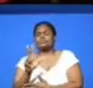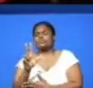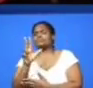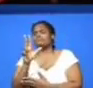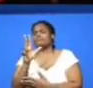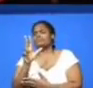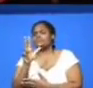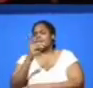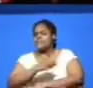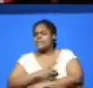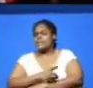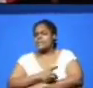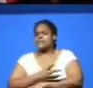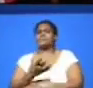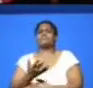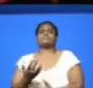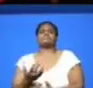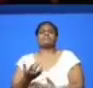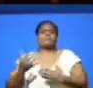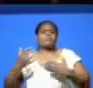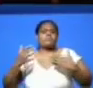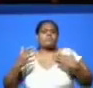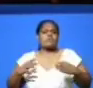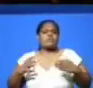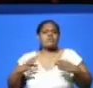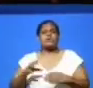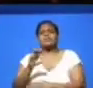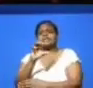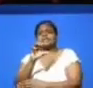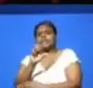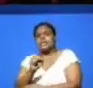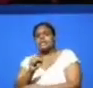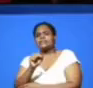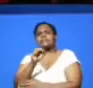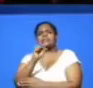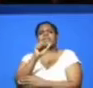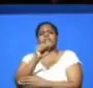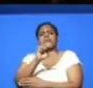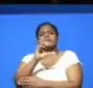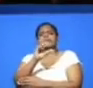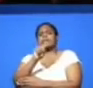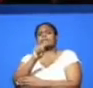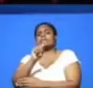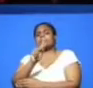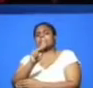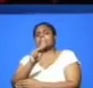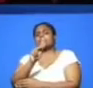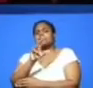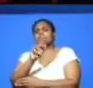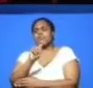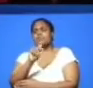1,260 days, clothed in sackcloth. I'd like you to underline